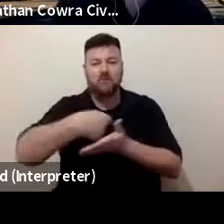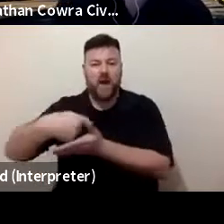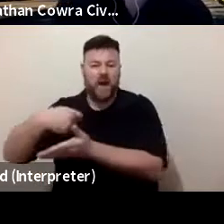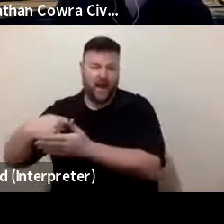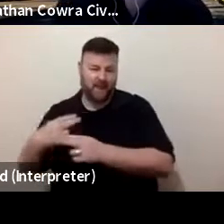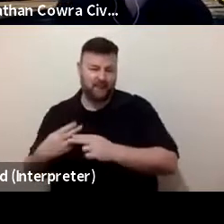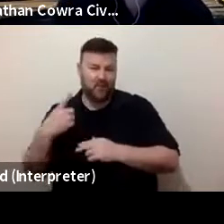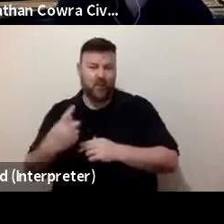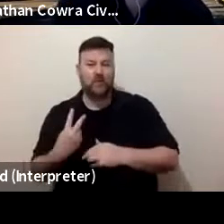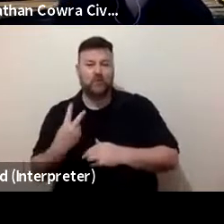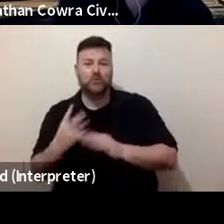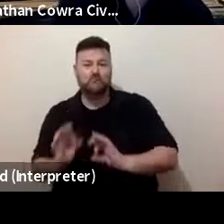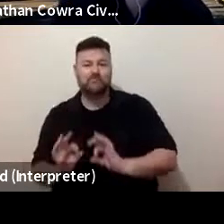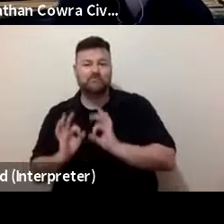content,